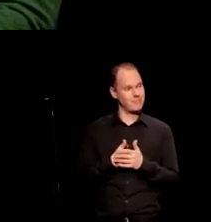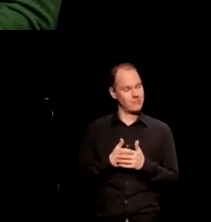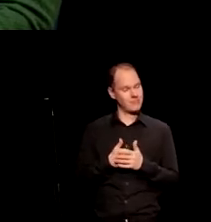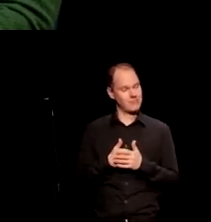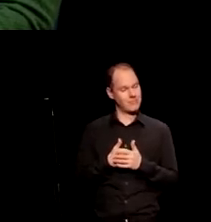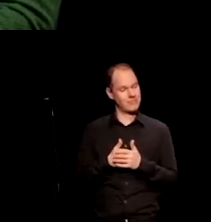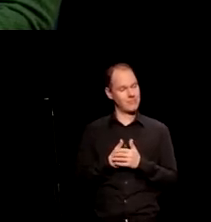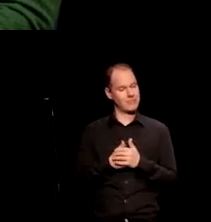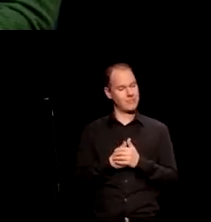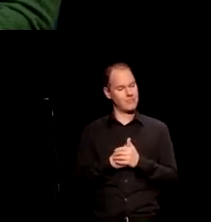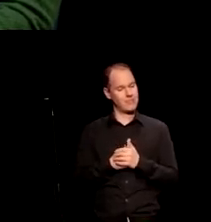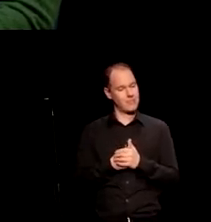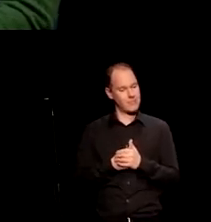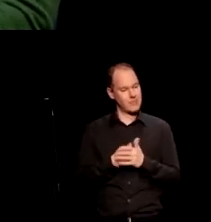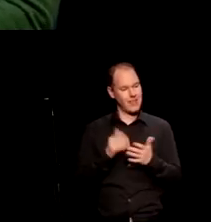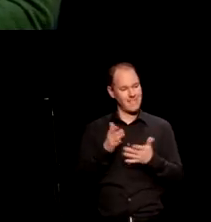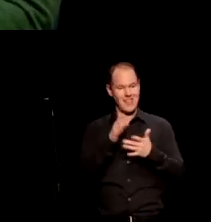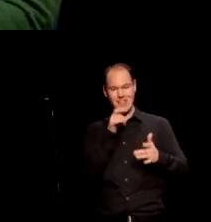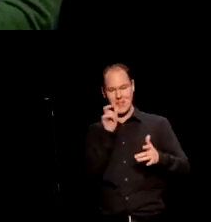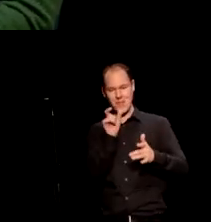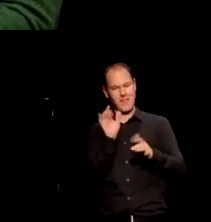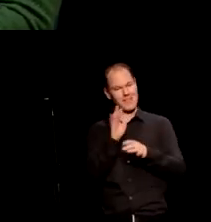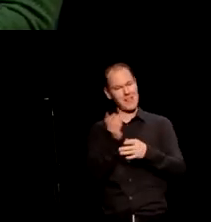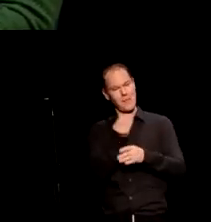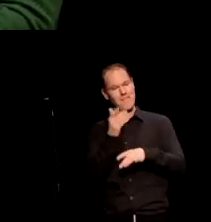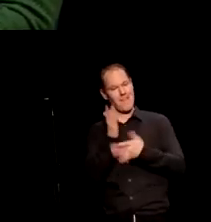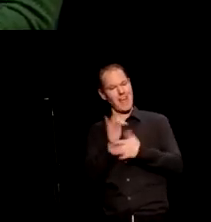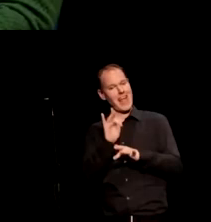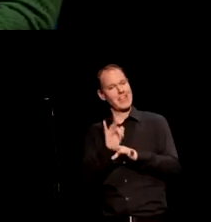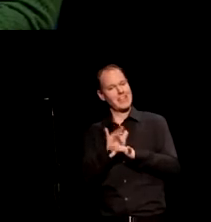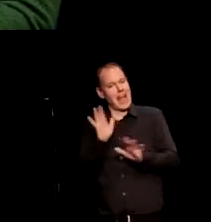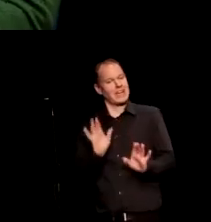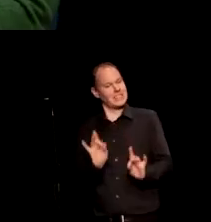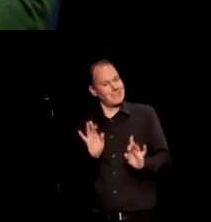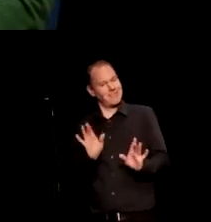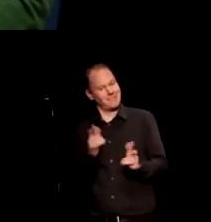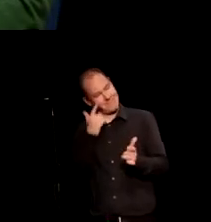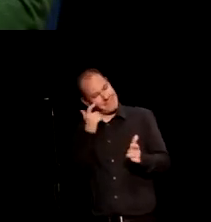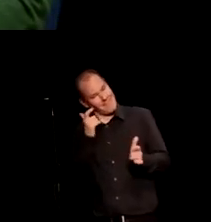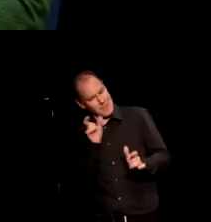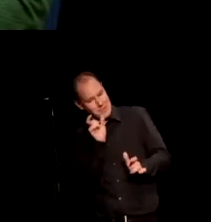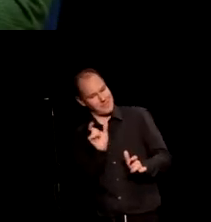they reported that delicately put. You know what they're saying. The way your eyes are